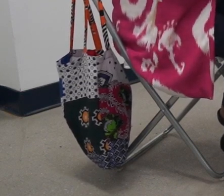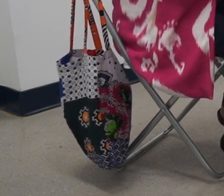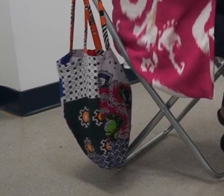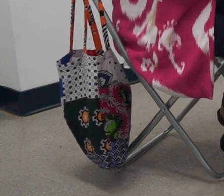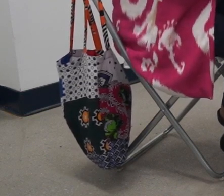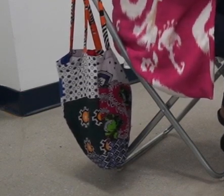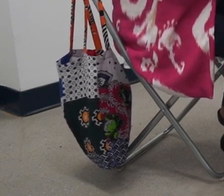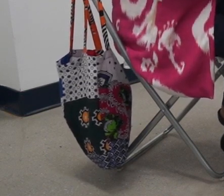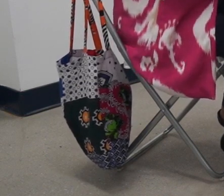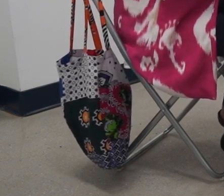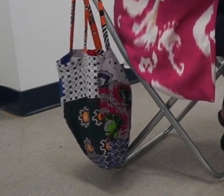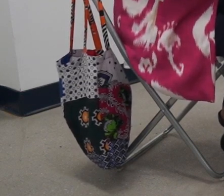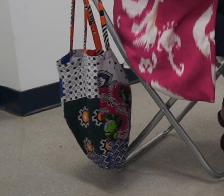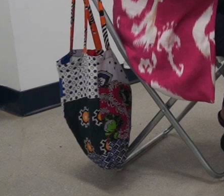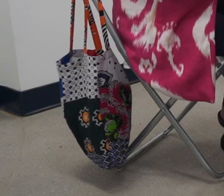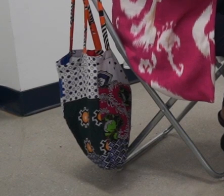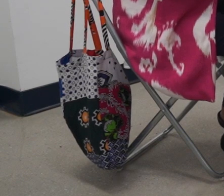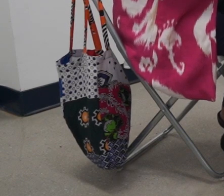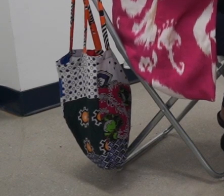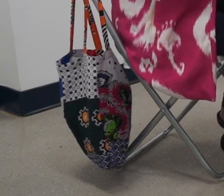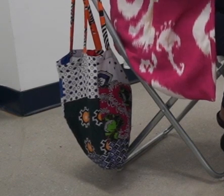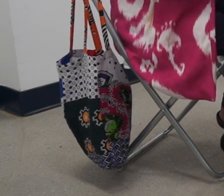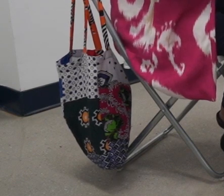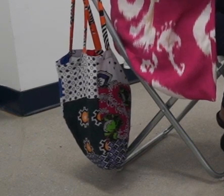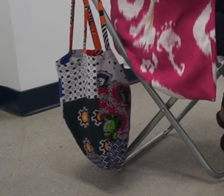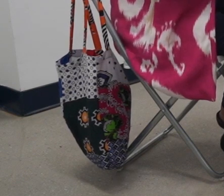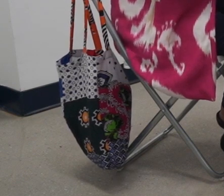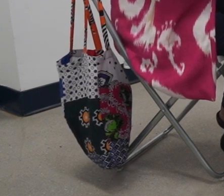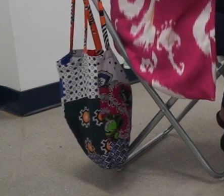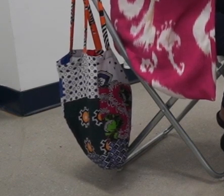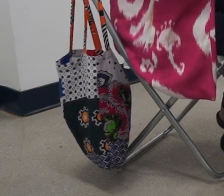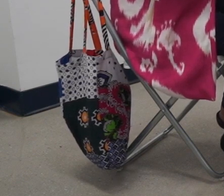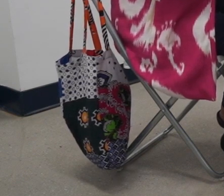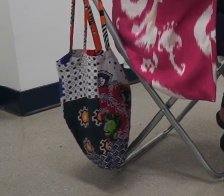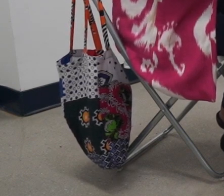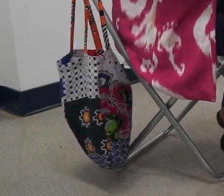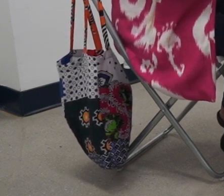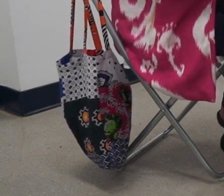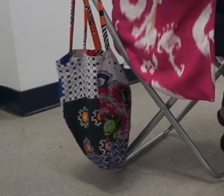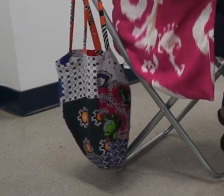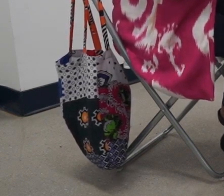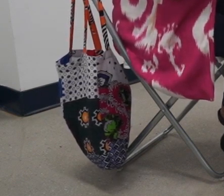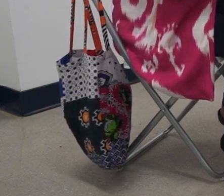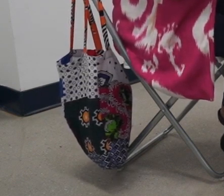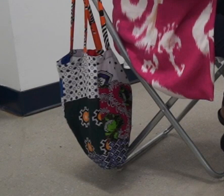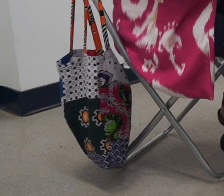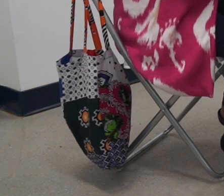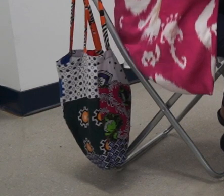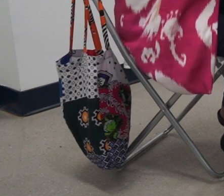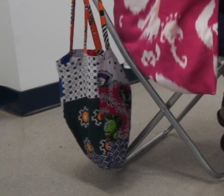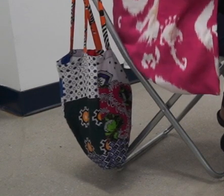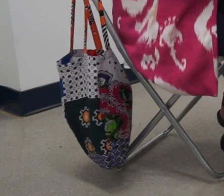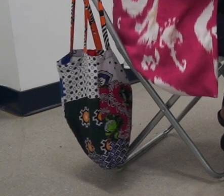an example of how even in a campaign, if we can just pause and breathe and